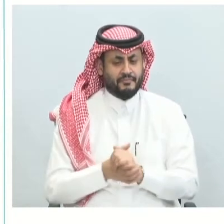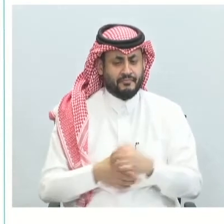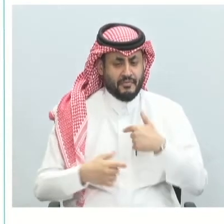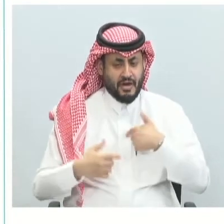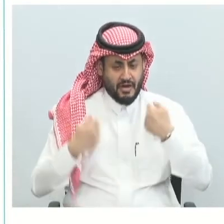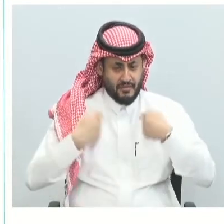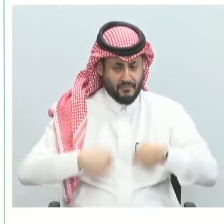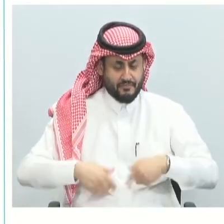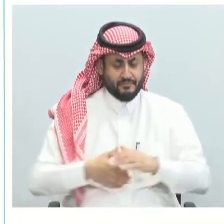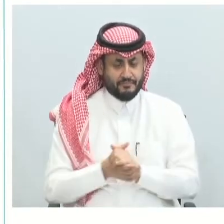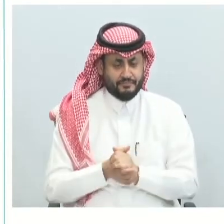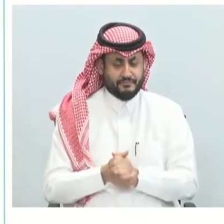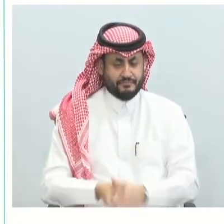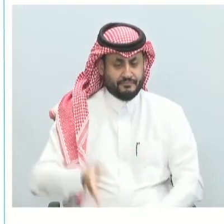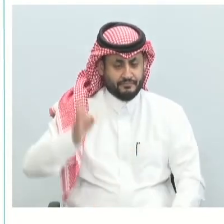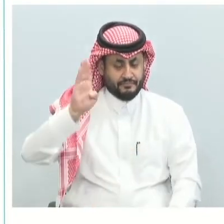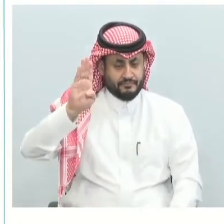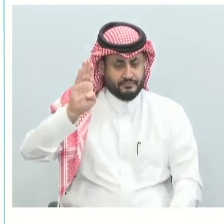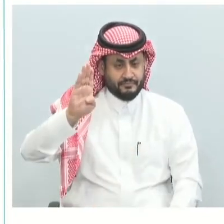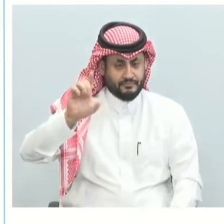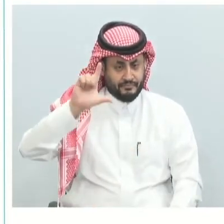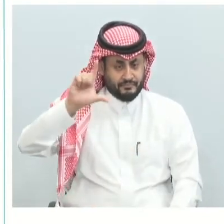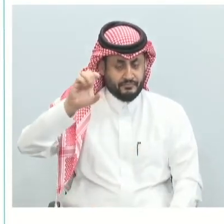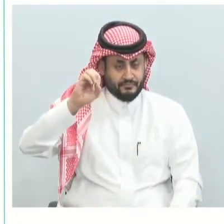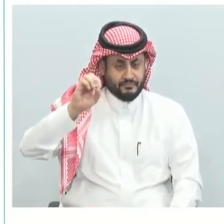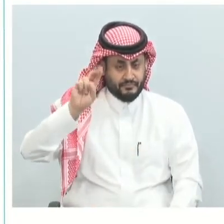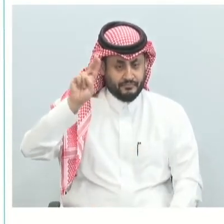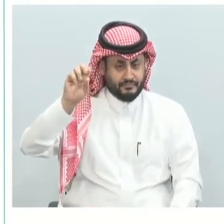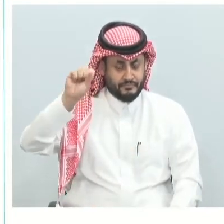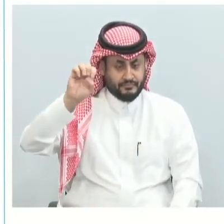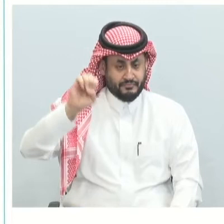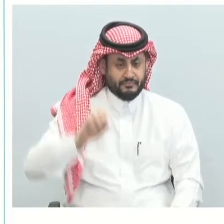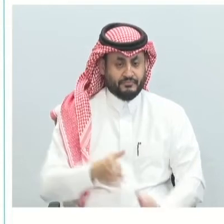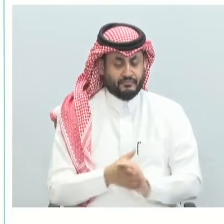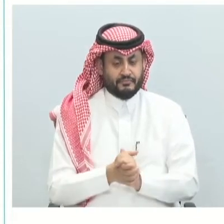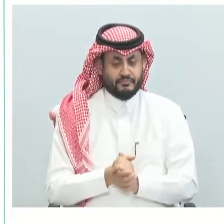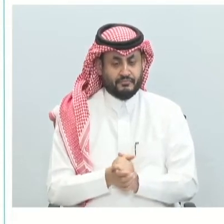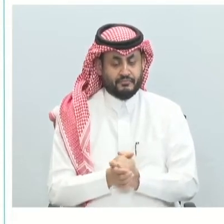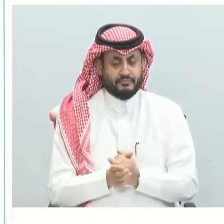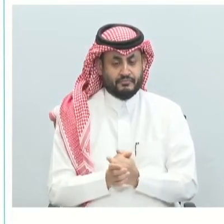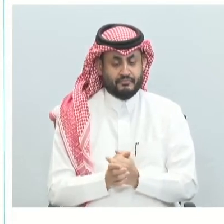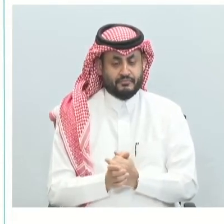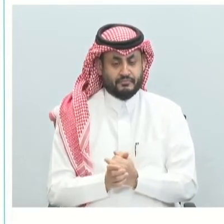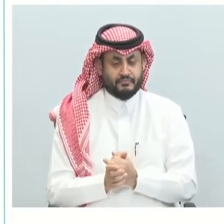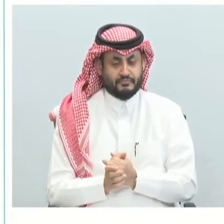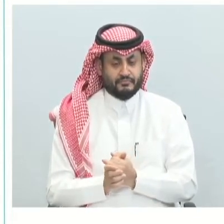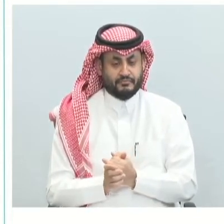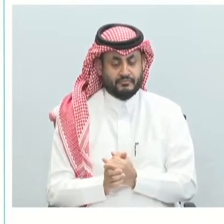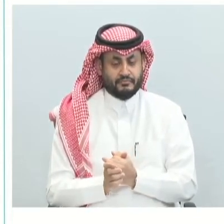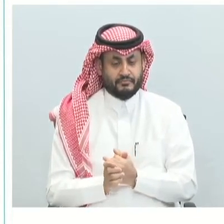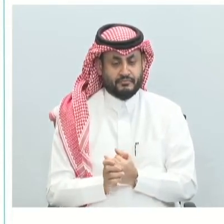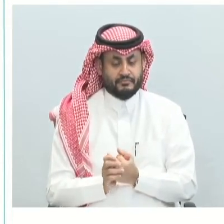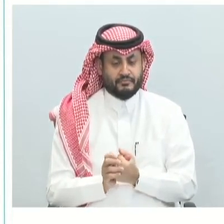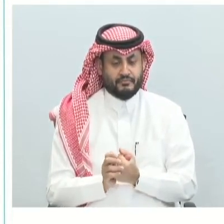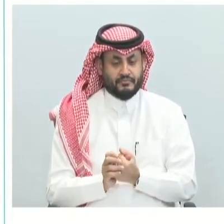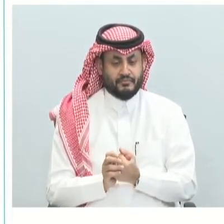inside? Yes, this is excellent. A blouse. Blouse. So we have I'm wearing a hat and a